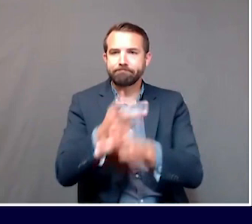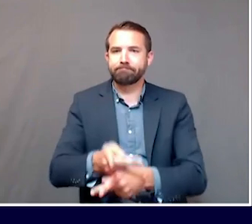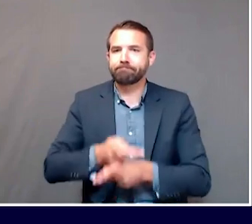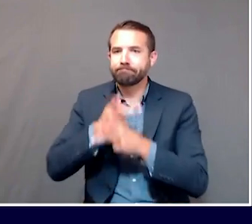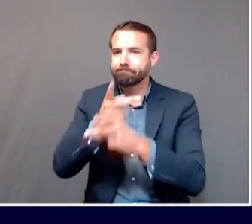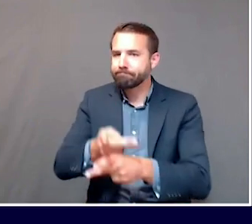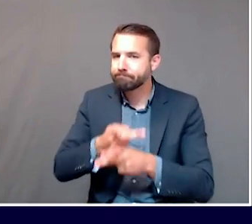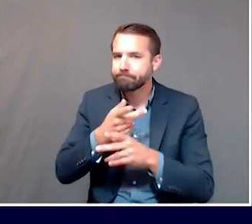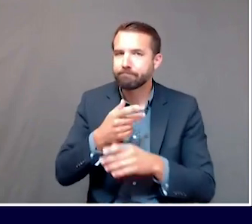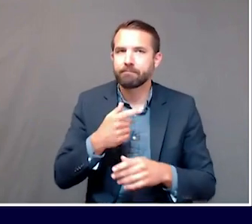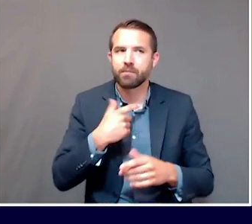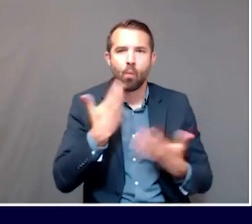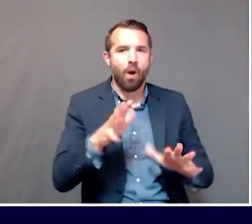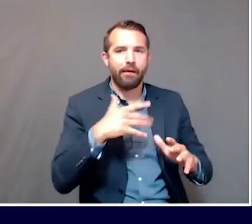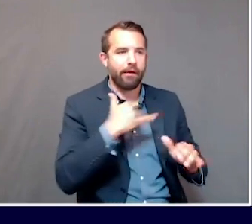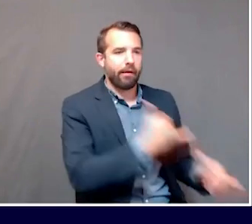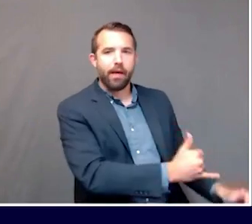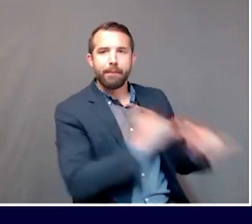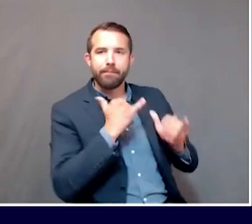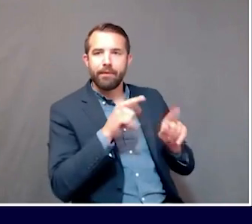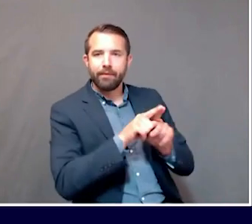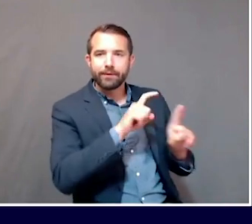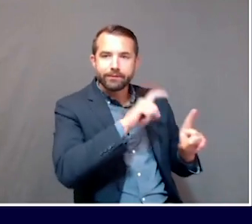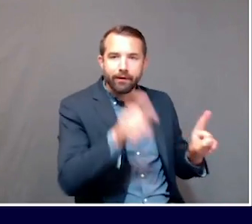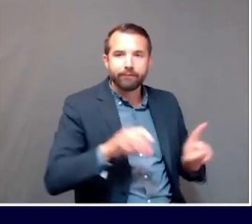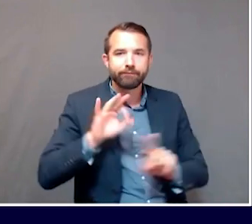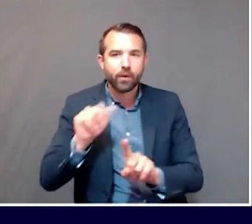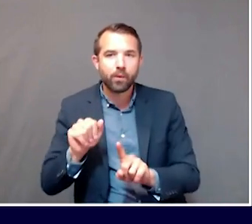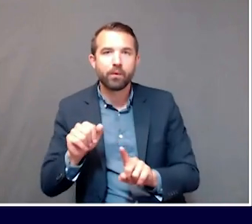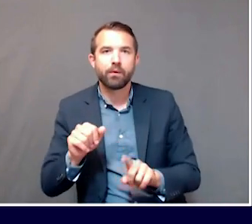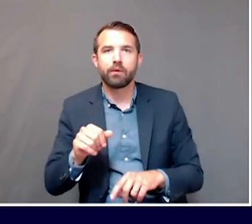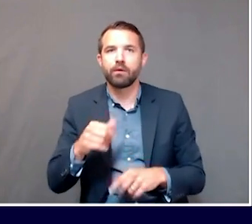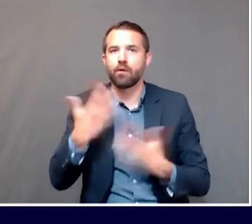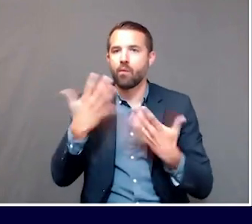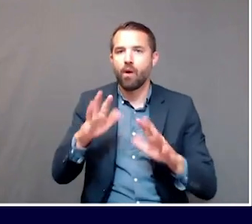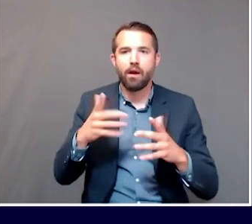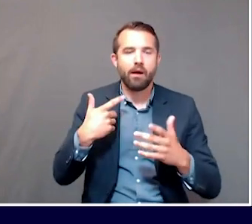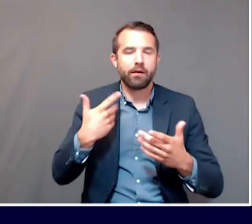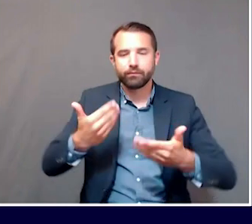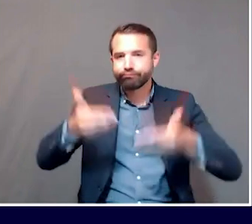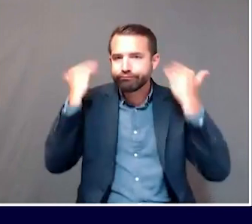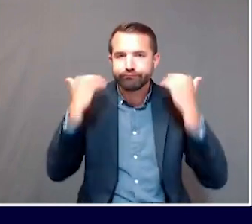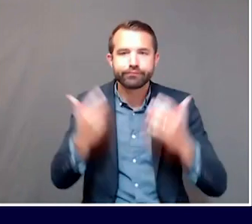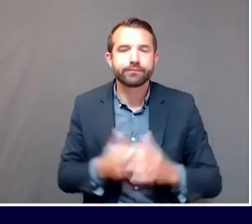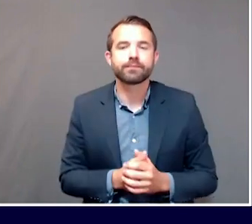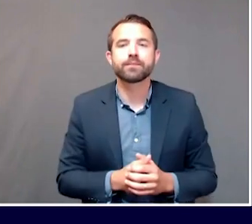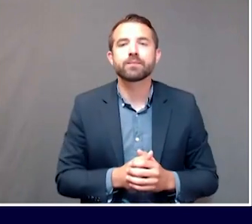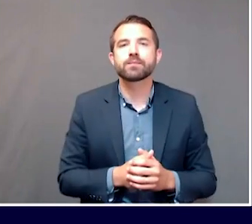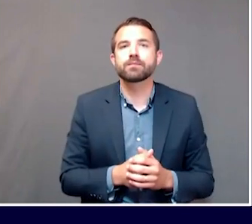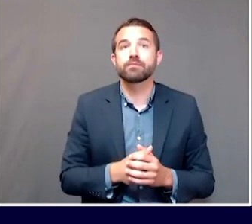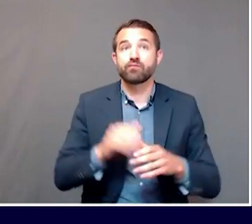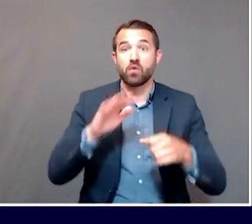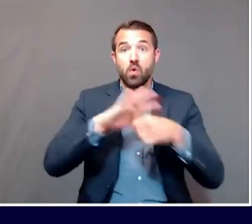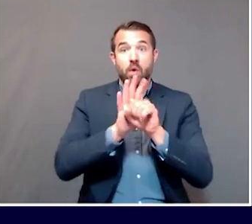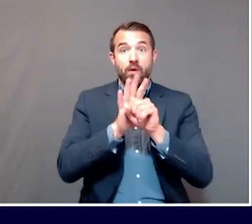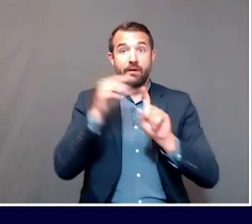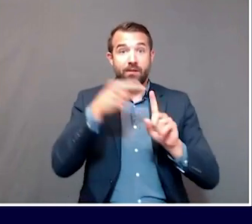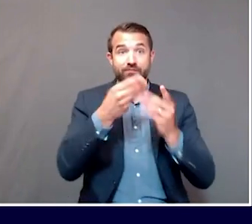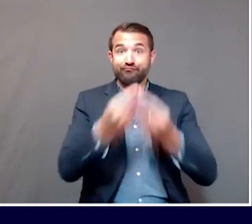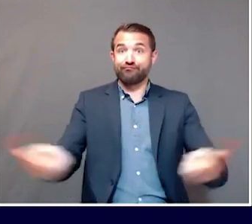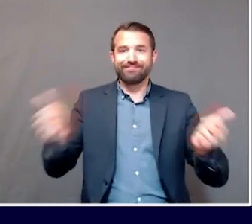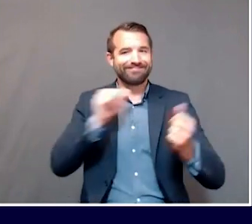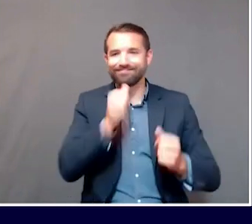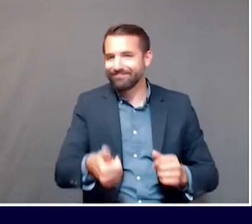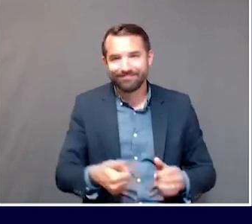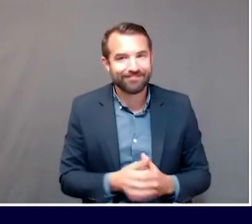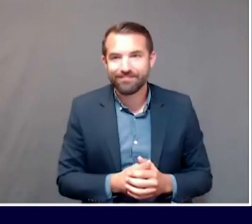COVID-19 is not gone. The pandemic is not over. We are not immune from what we're seeing